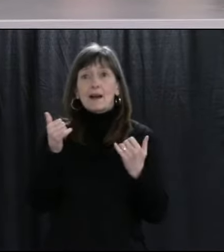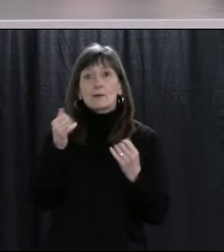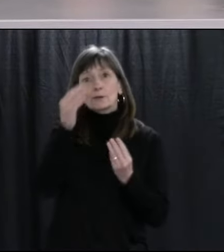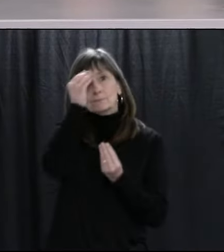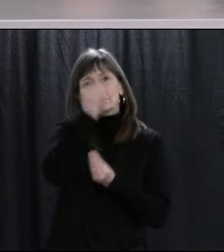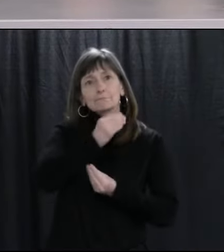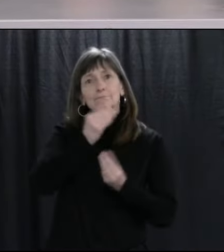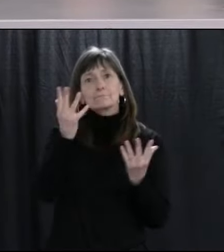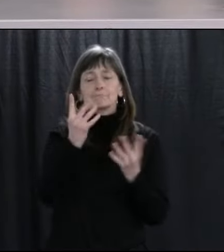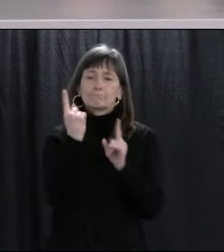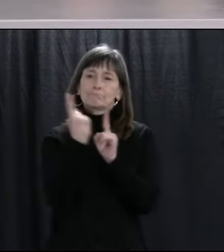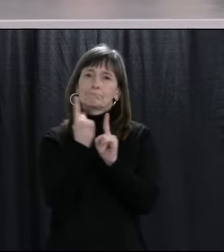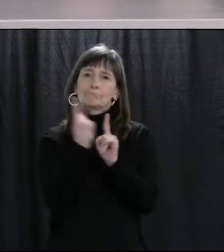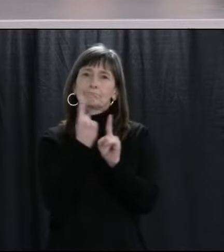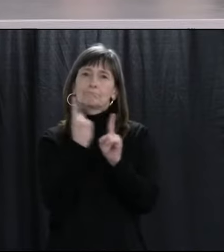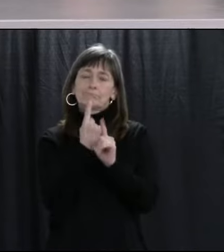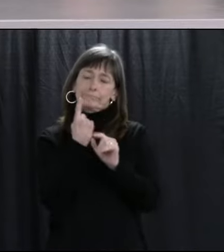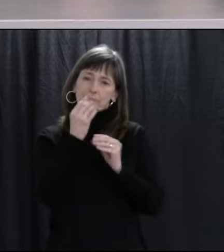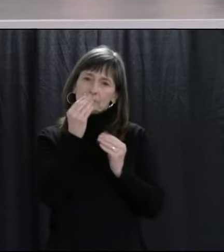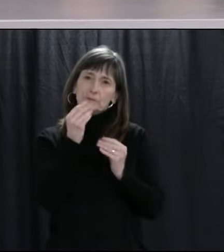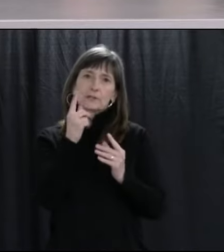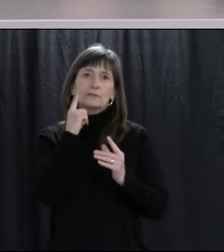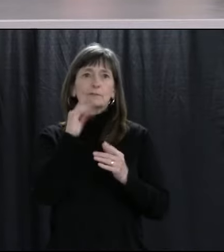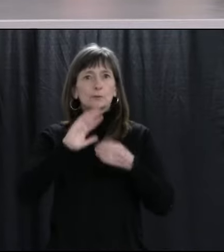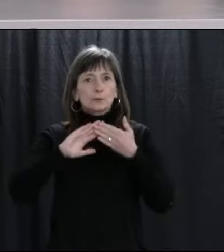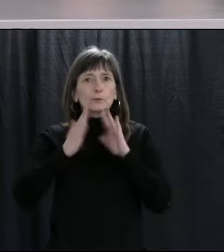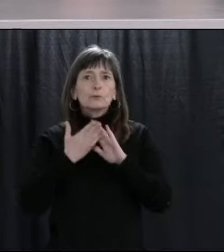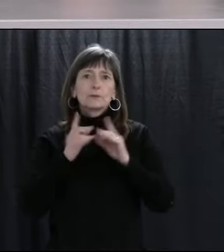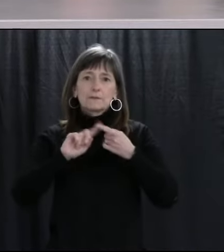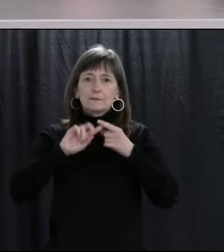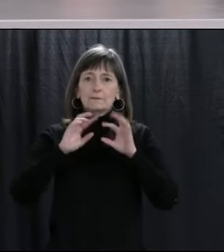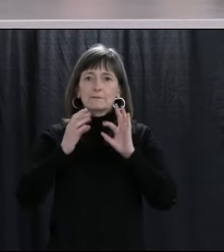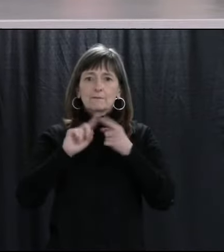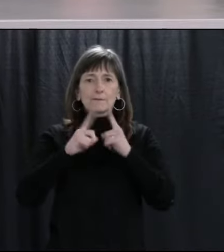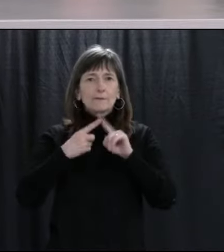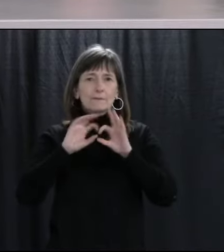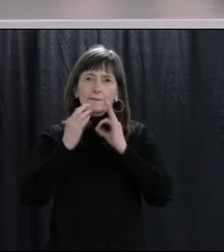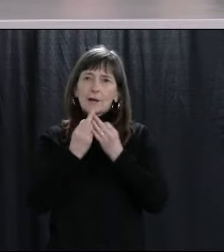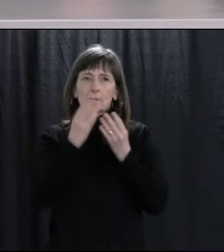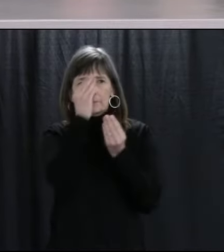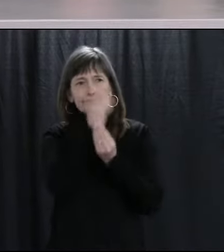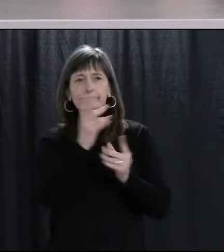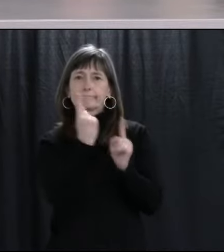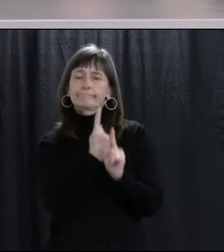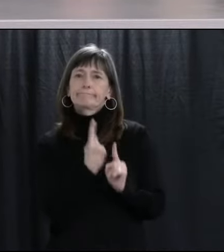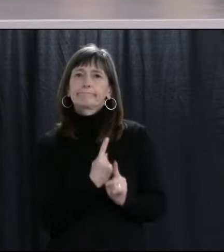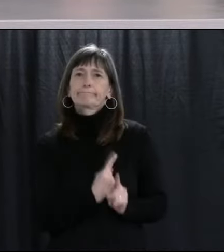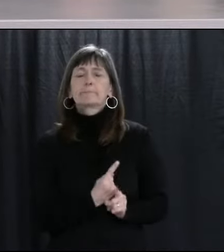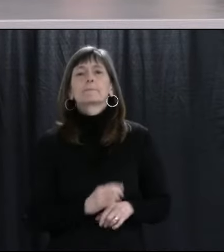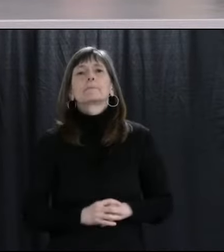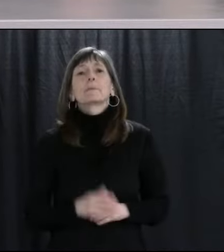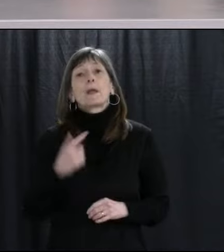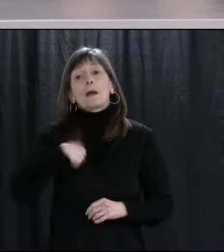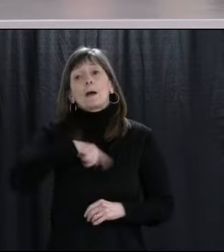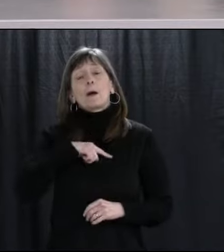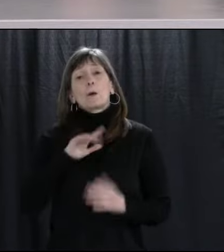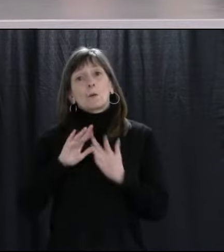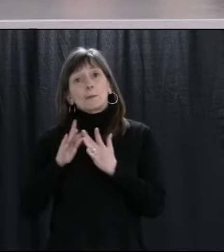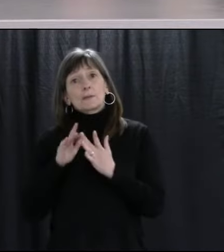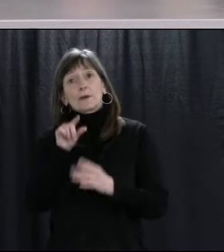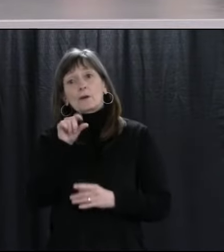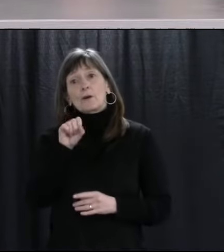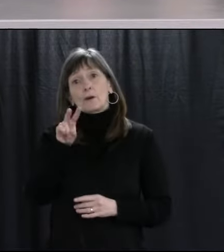right information to our families, friends, and communities. Our province's dedicated COVID-19 website,